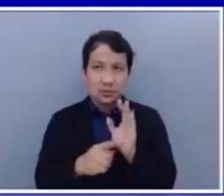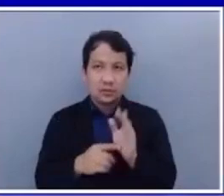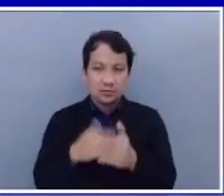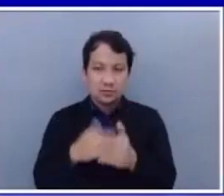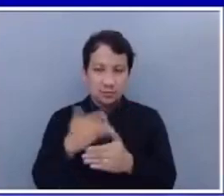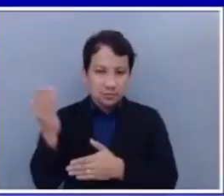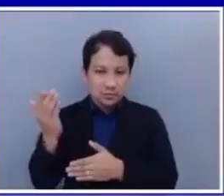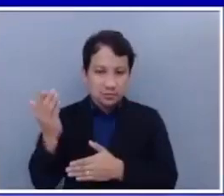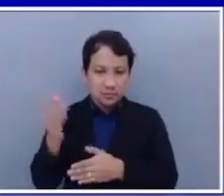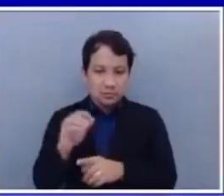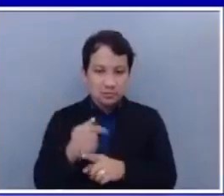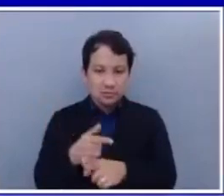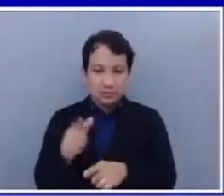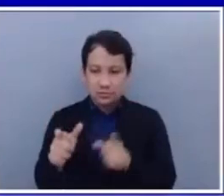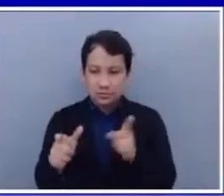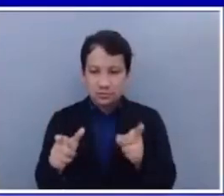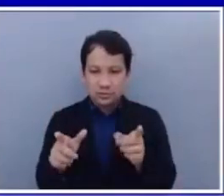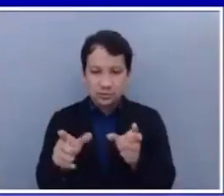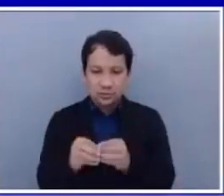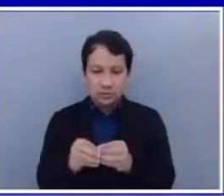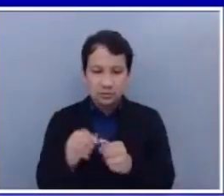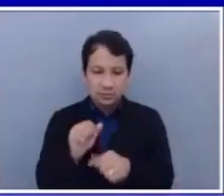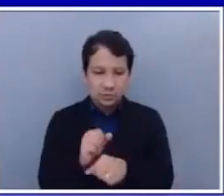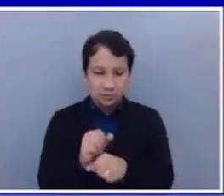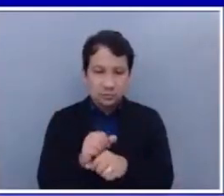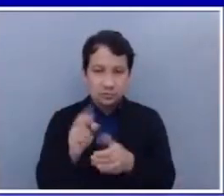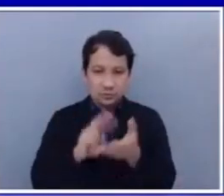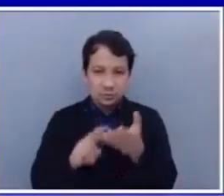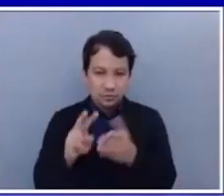August 2022 Labor Force Survey.